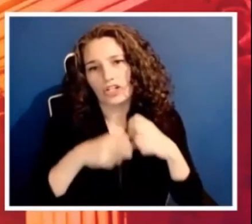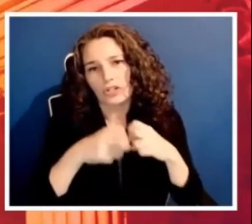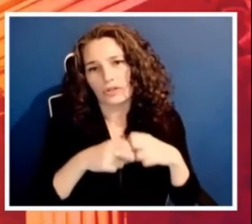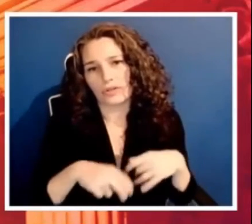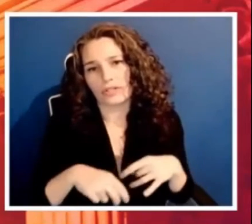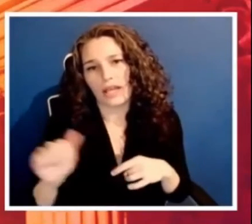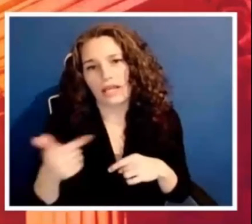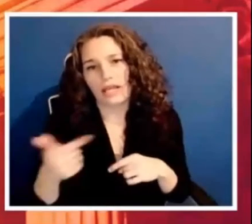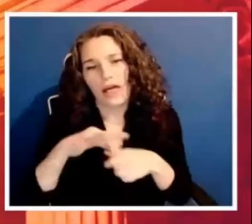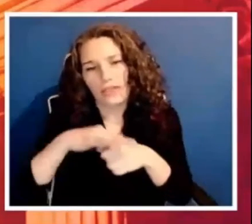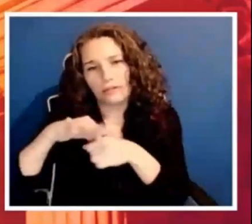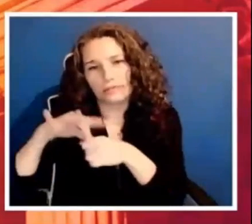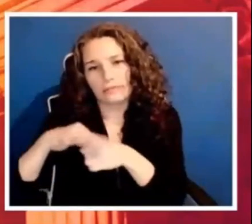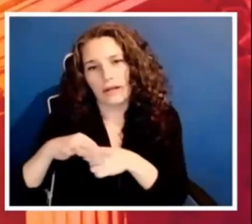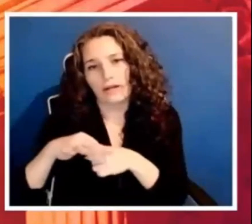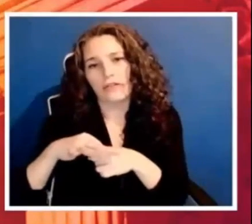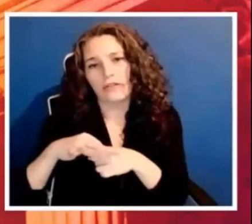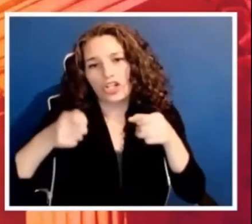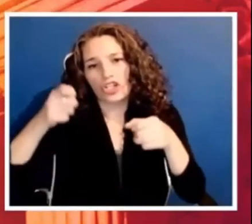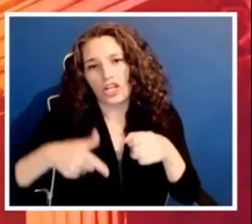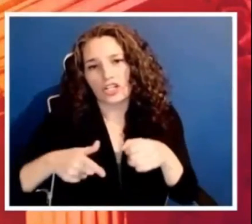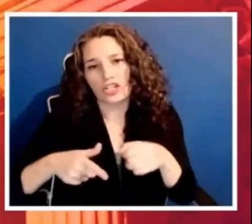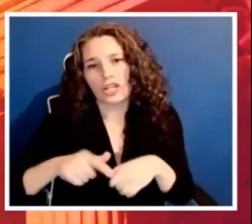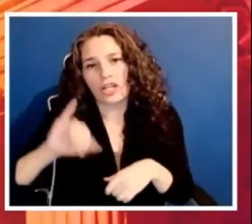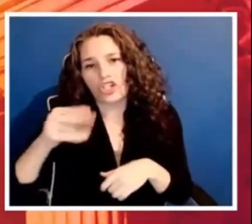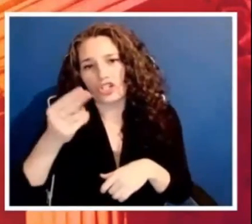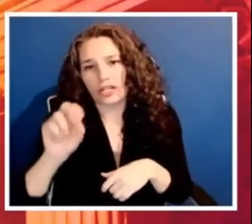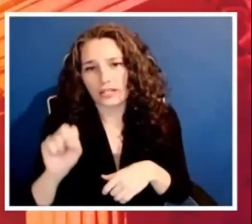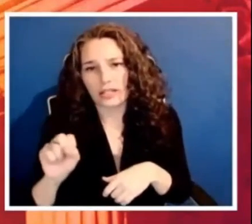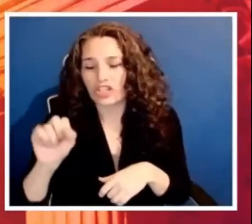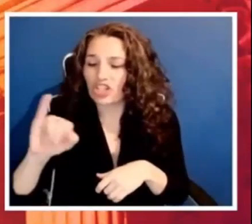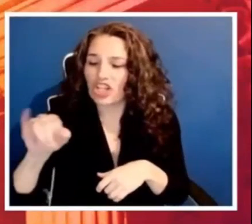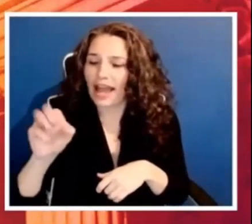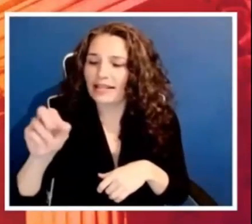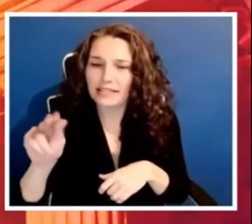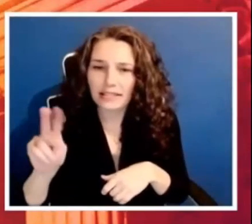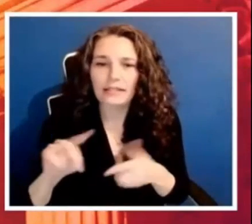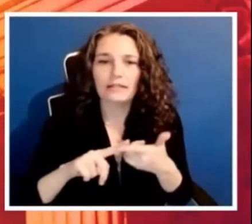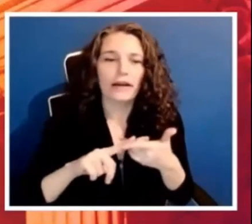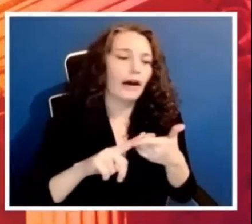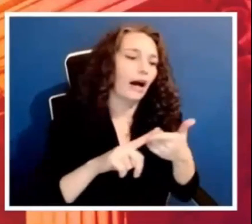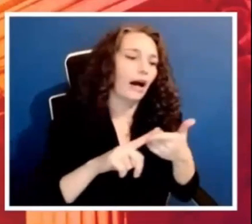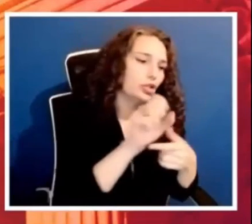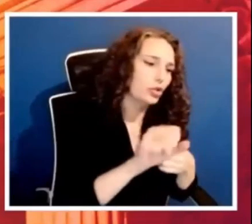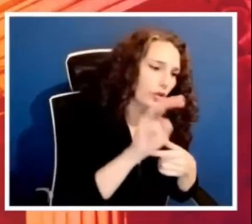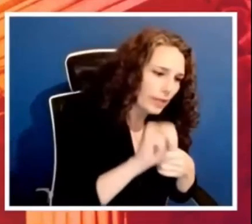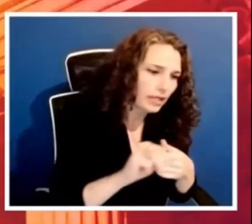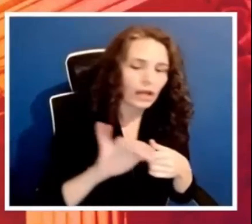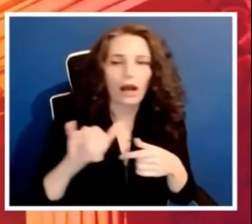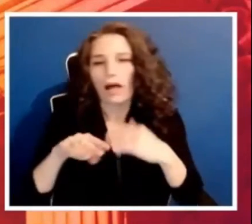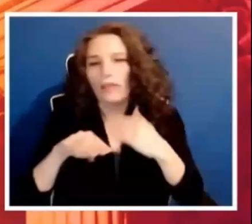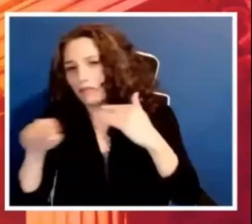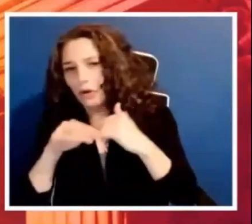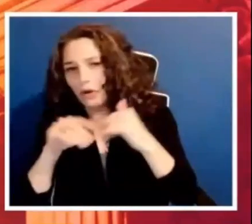the nomination of Judge Jackson to the Supreme Court on the Senate floor, on social media, and in the press in their interviews. Thank you.